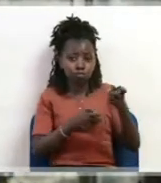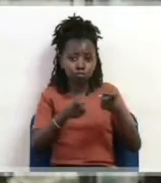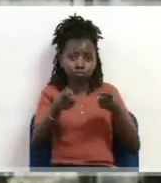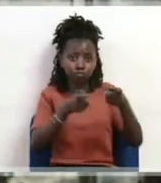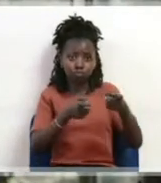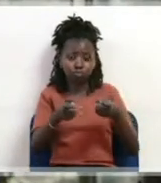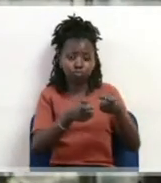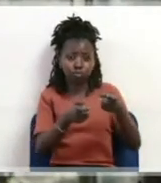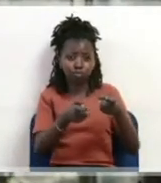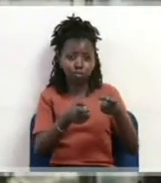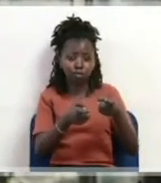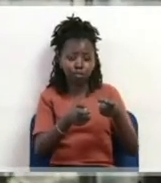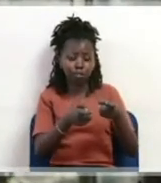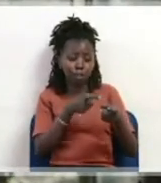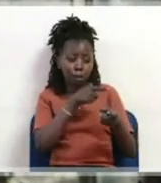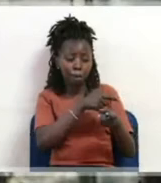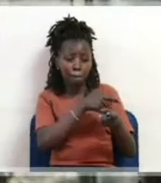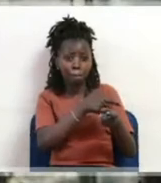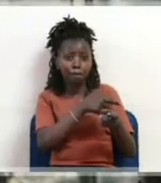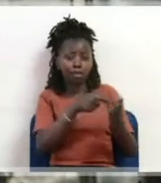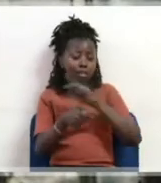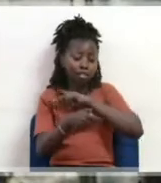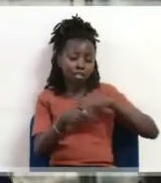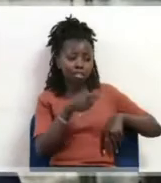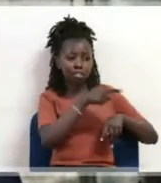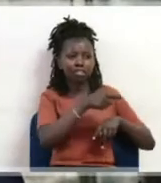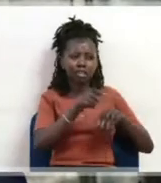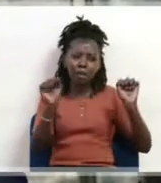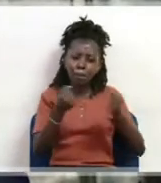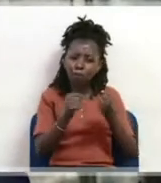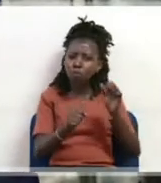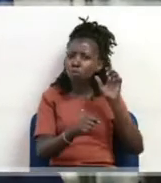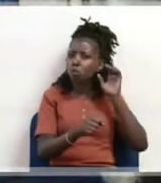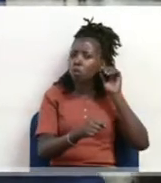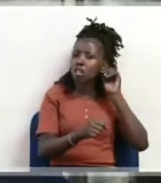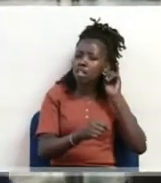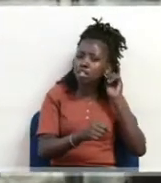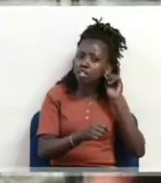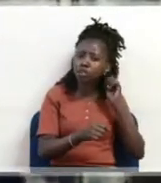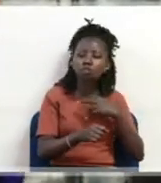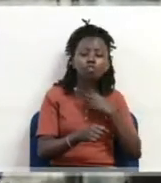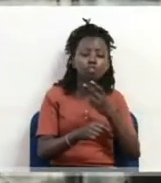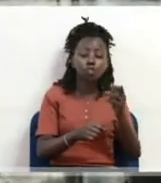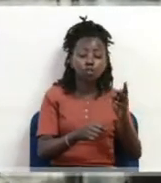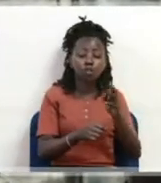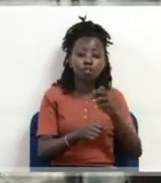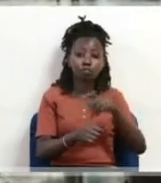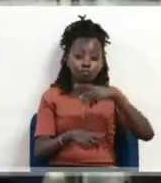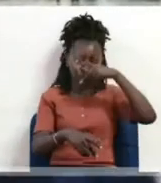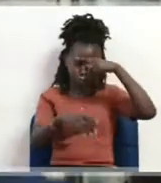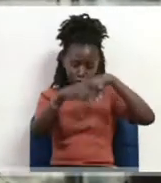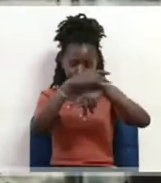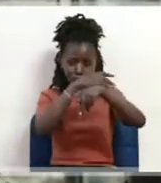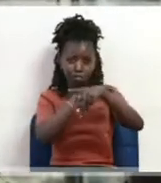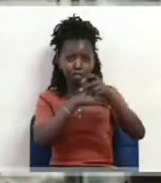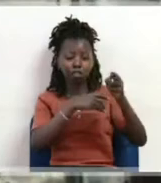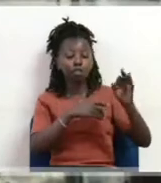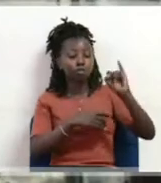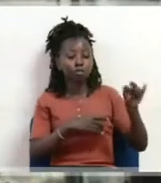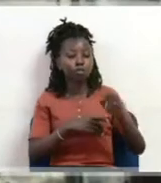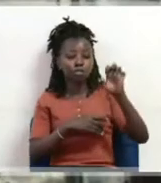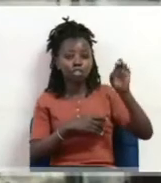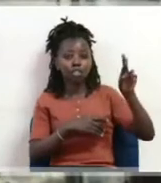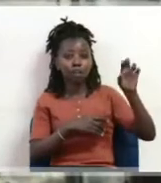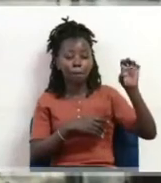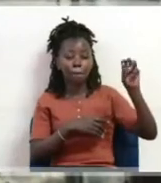rebelled and he would not listen to the voice of the prophet Jeremiah. Nebuchadnezzar came and destroyed Jerusalem.